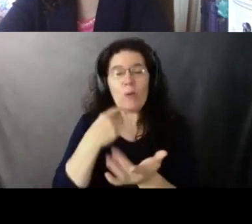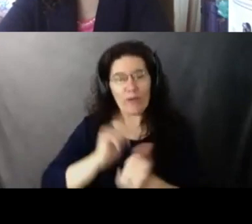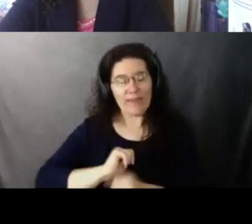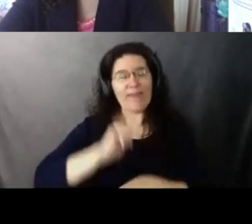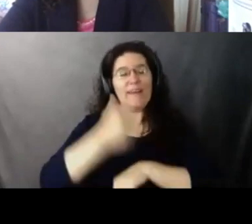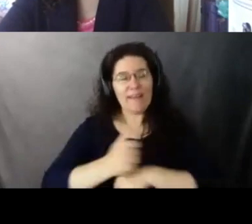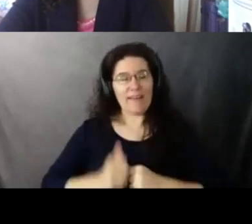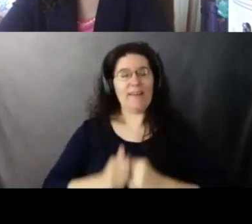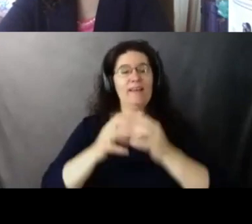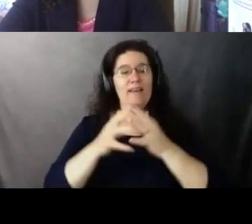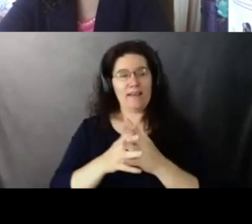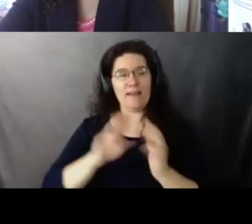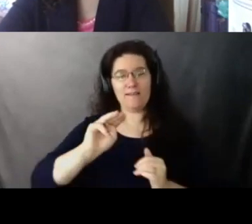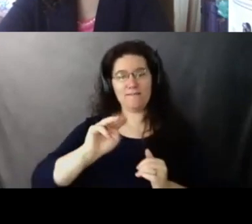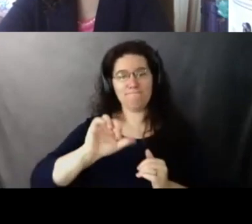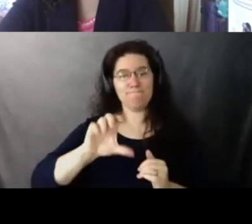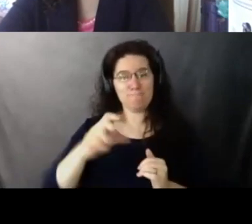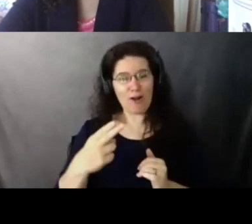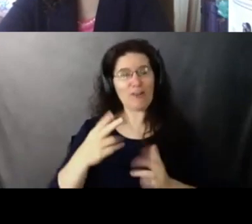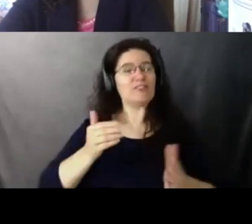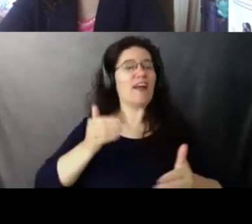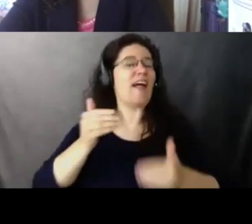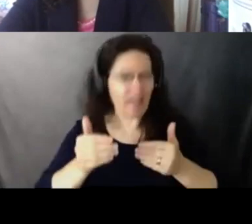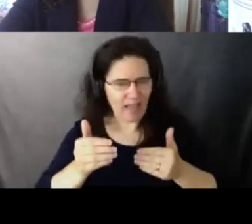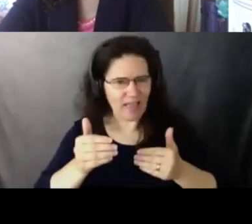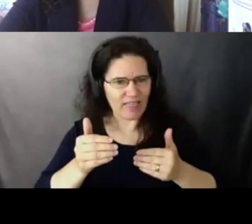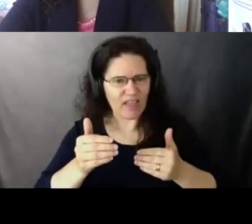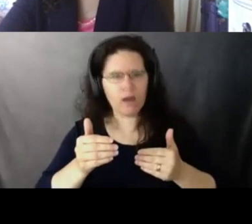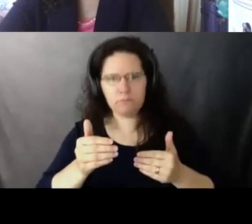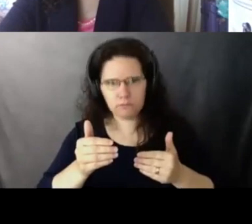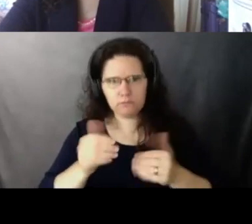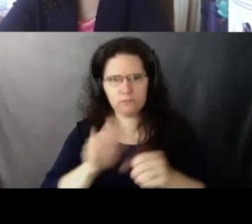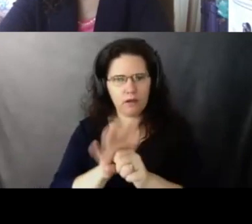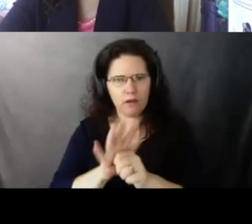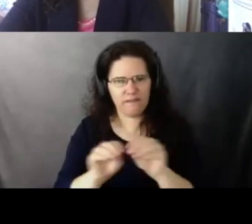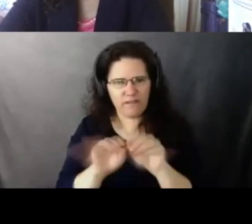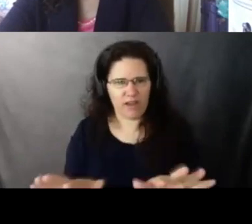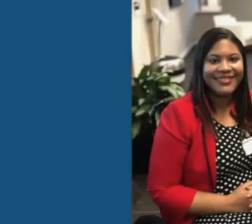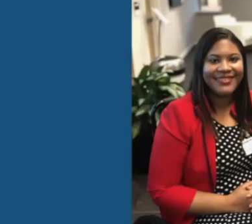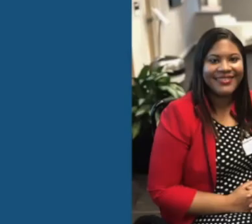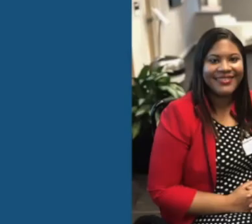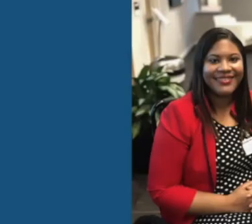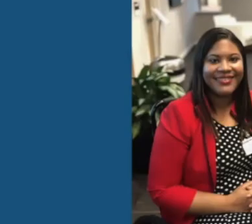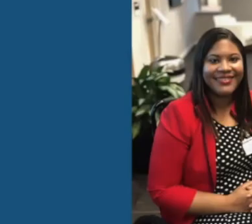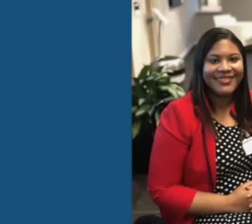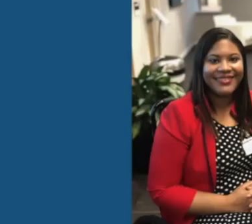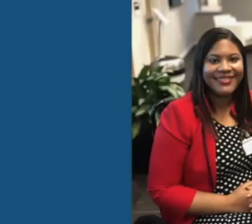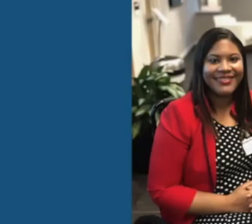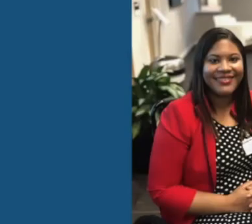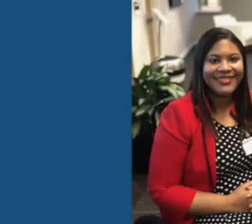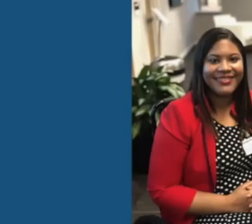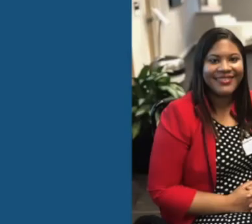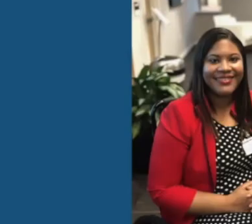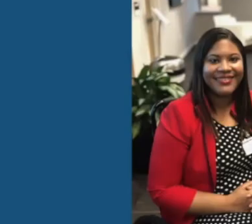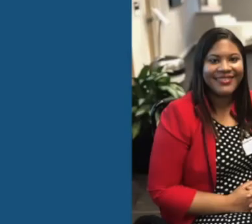do is we are working, we are teaching the technical things like how to use Excel, how to